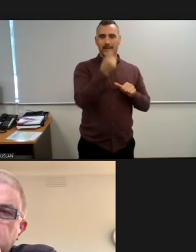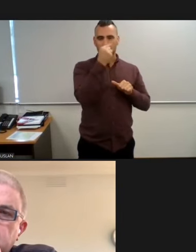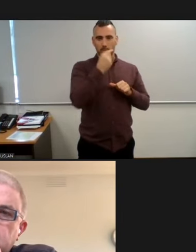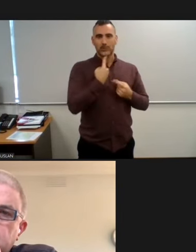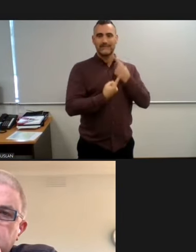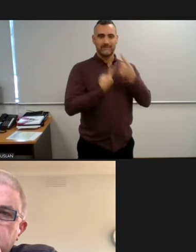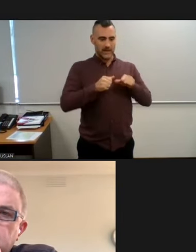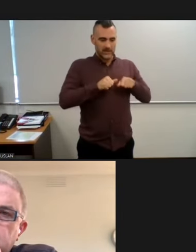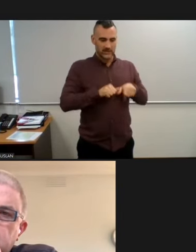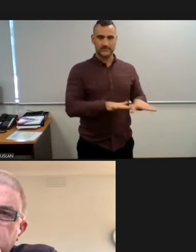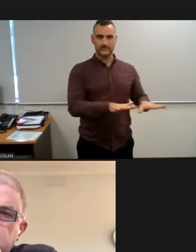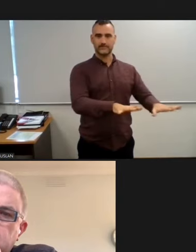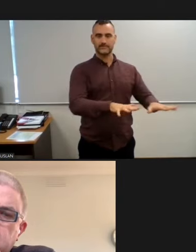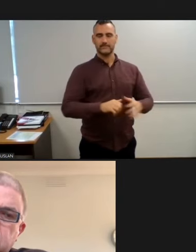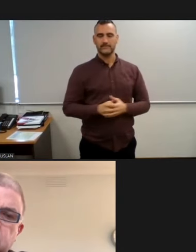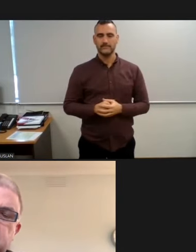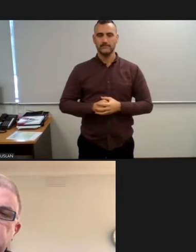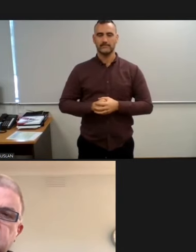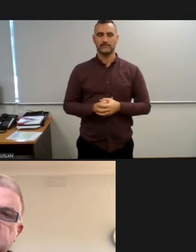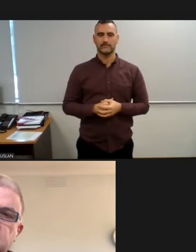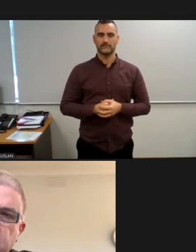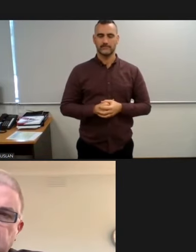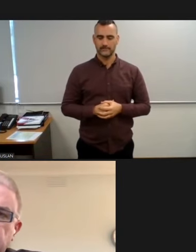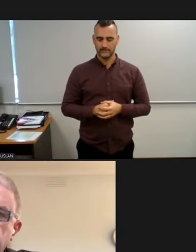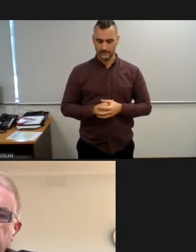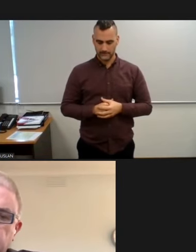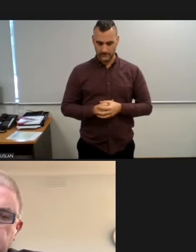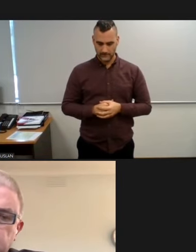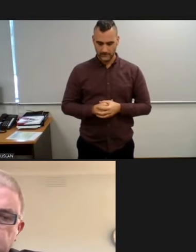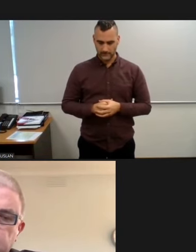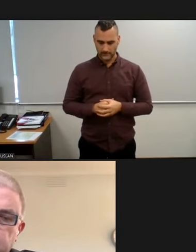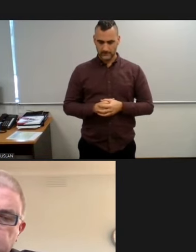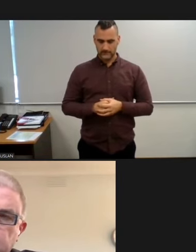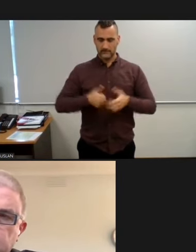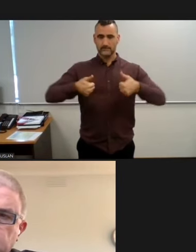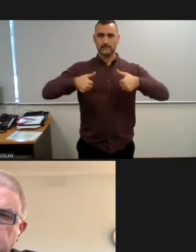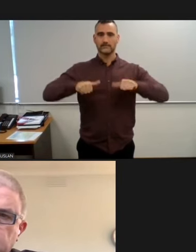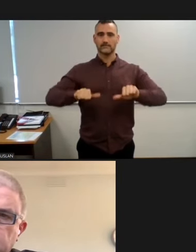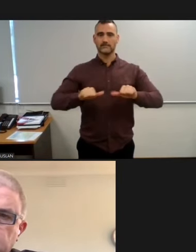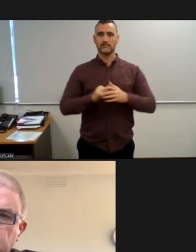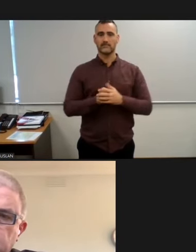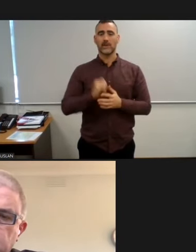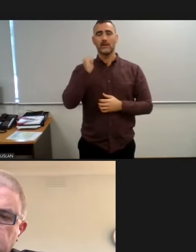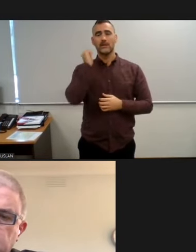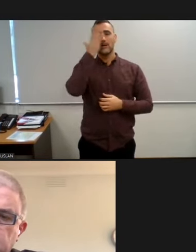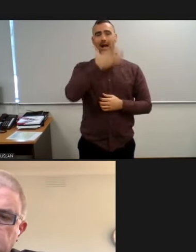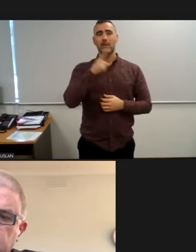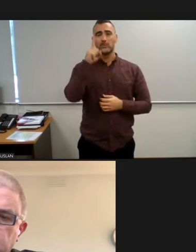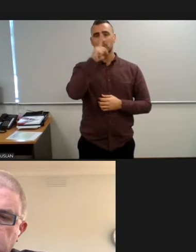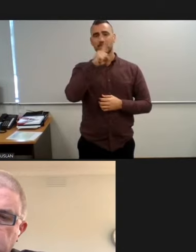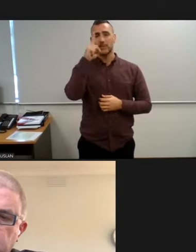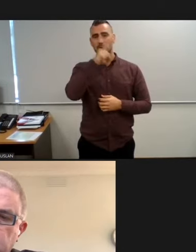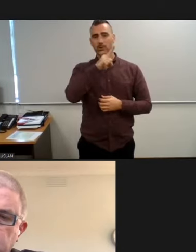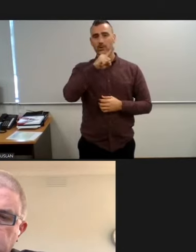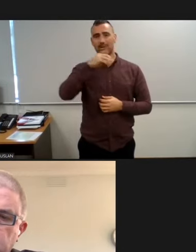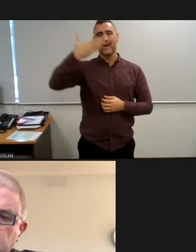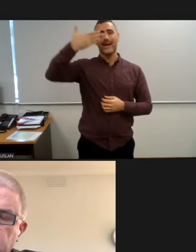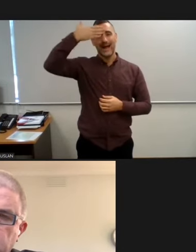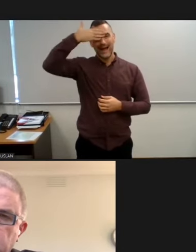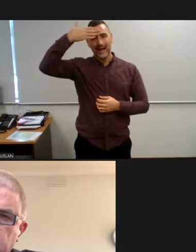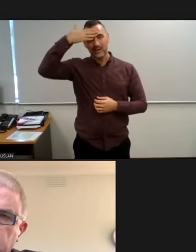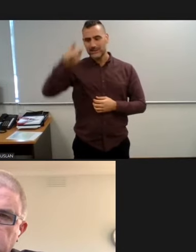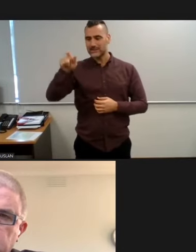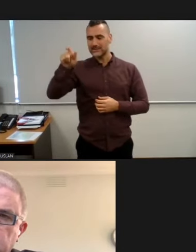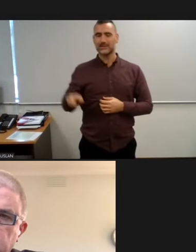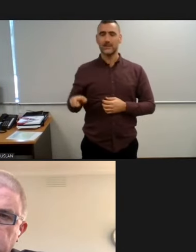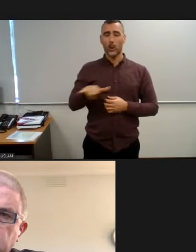communities. Secondly, many Aboriginal people, including elders and people with existing chronic disease, are obviously